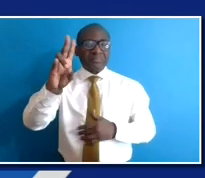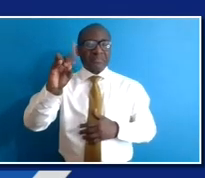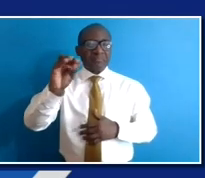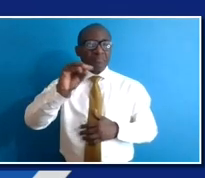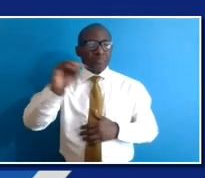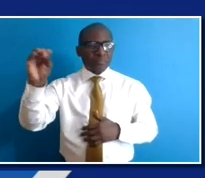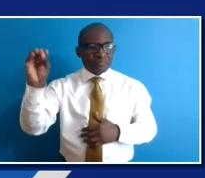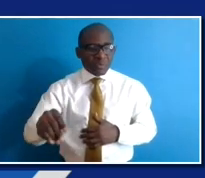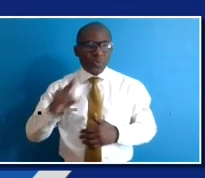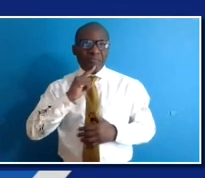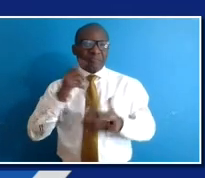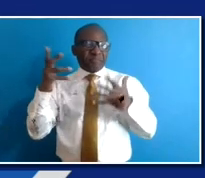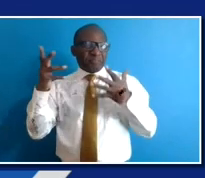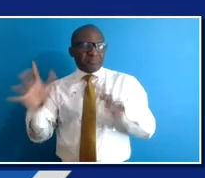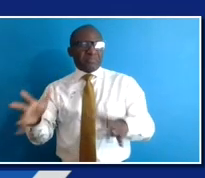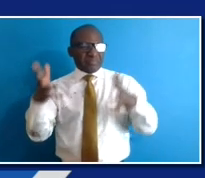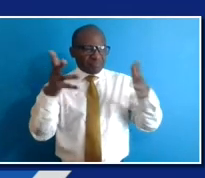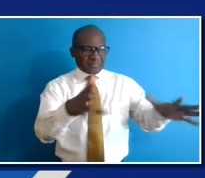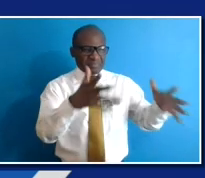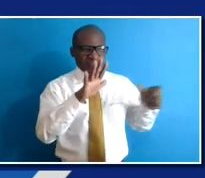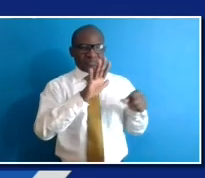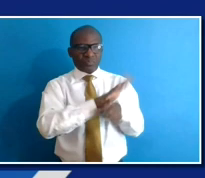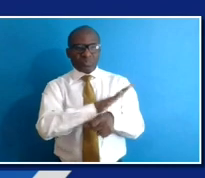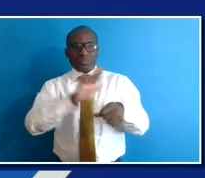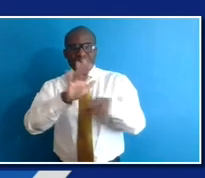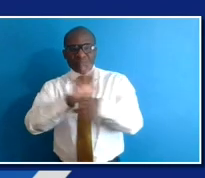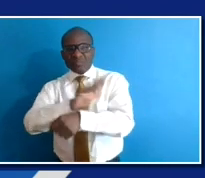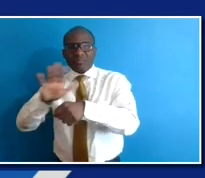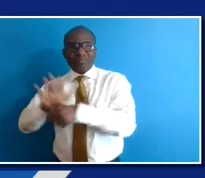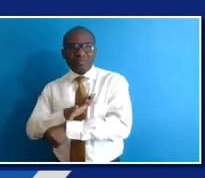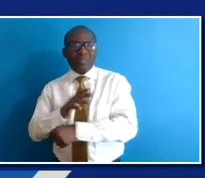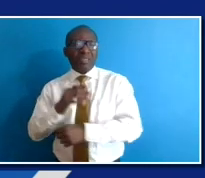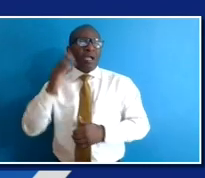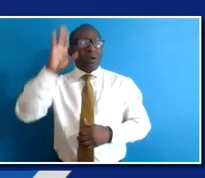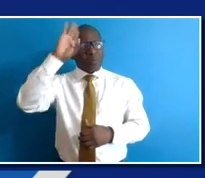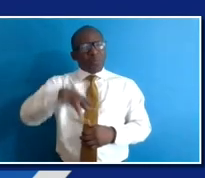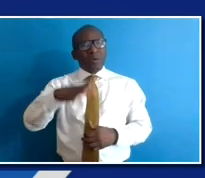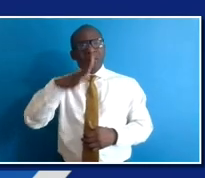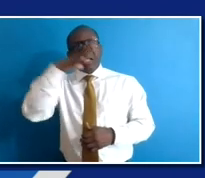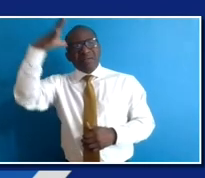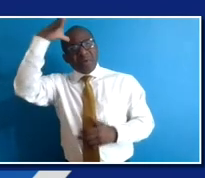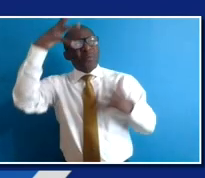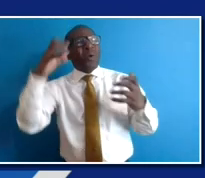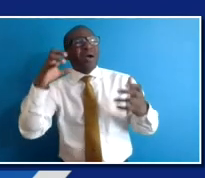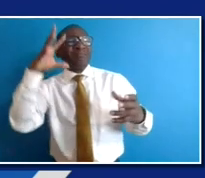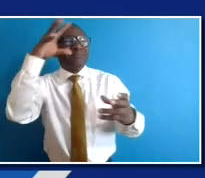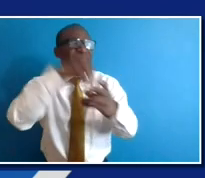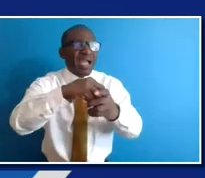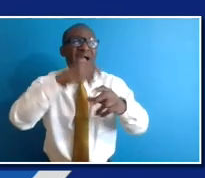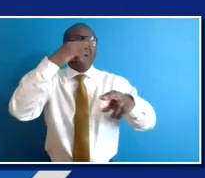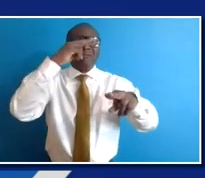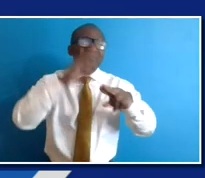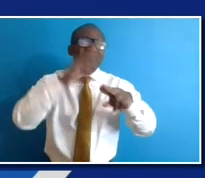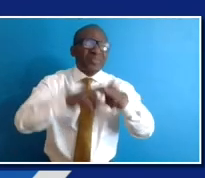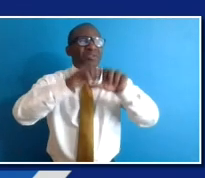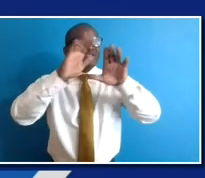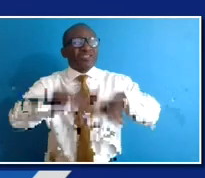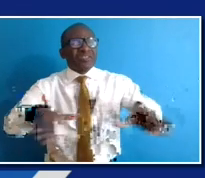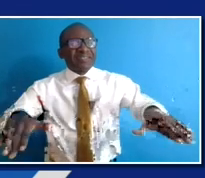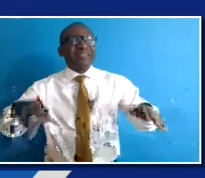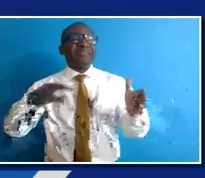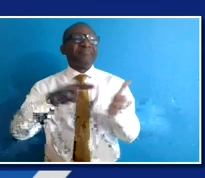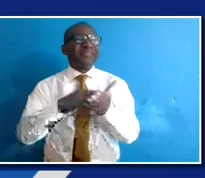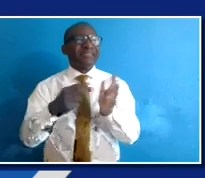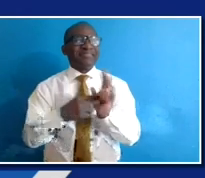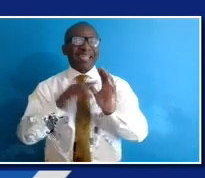or hanging out. So by keeping some of these summer camps open, once again, we're trying to make sure that there's that enjoyment. It's going to be